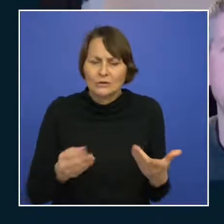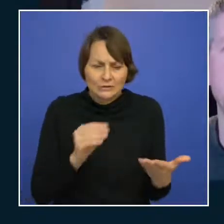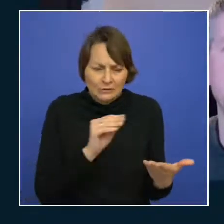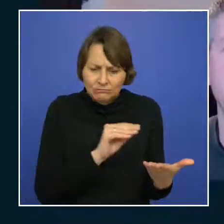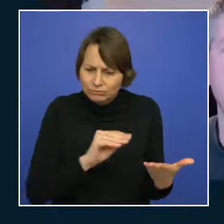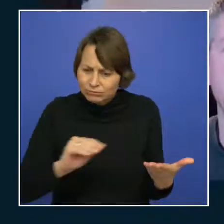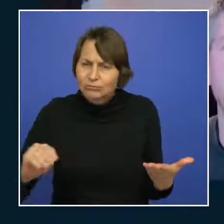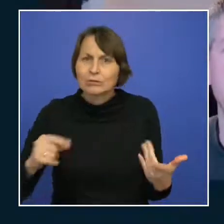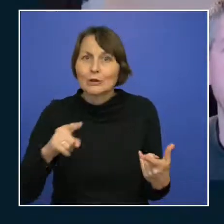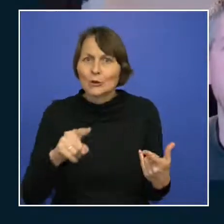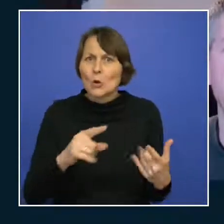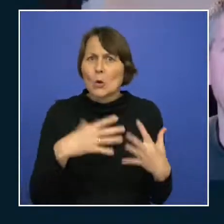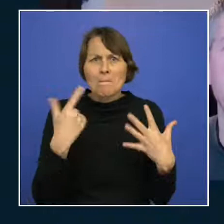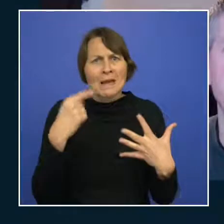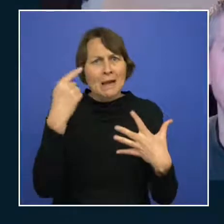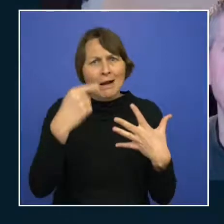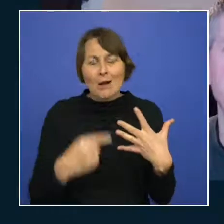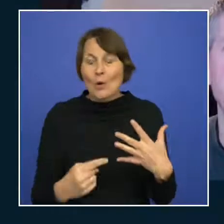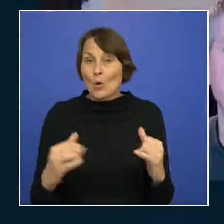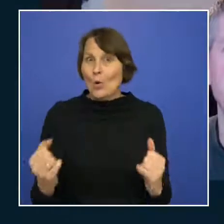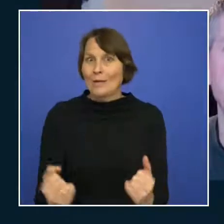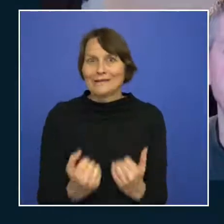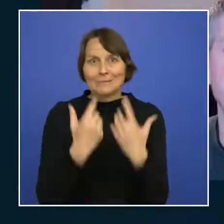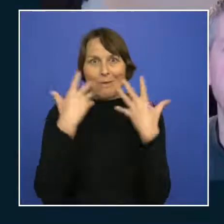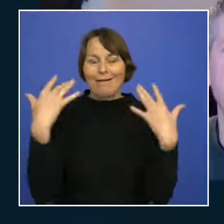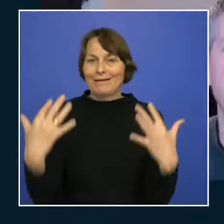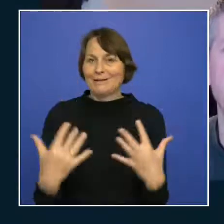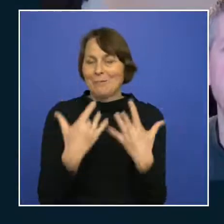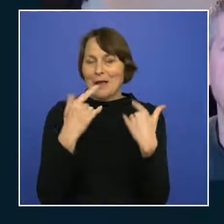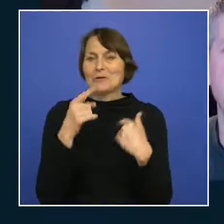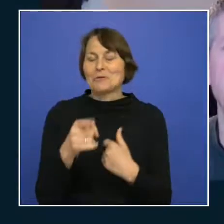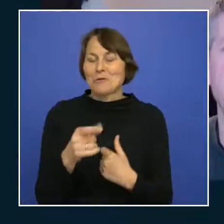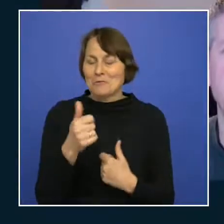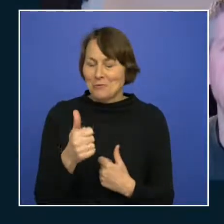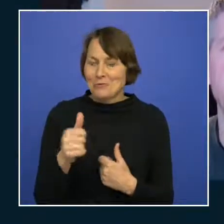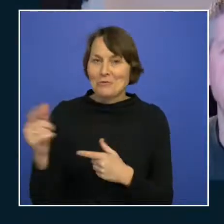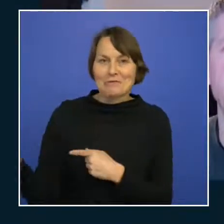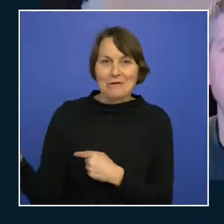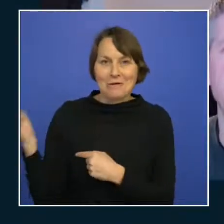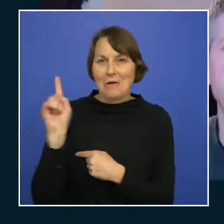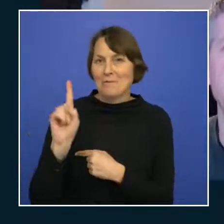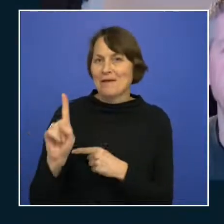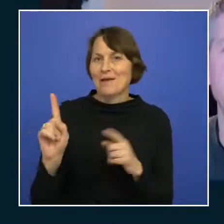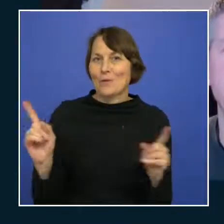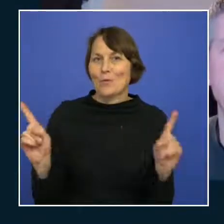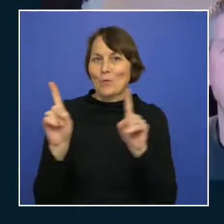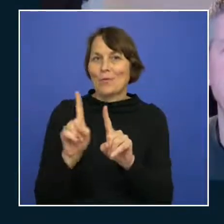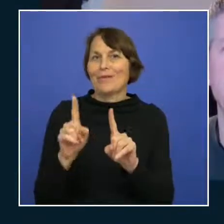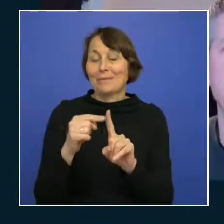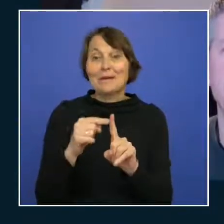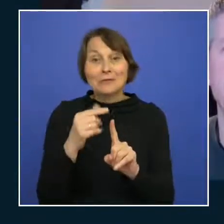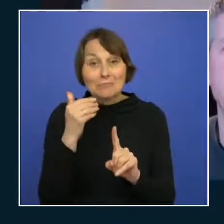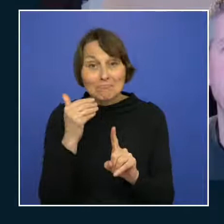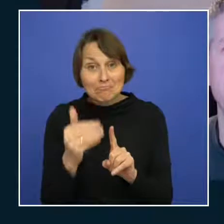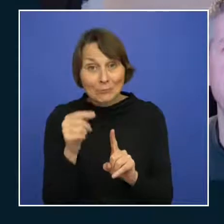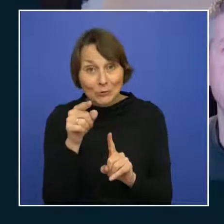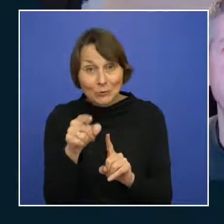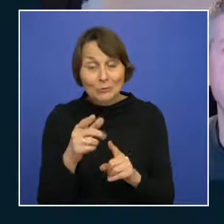of us, and it's just amazing doing this with you today. Maybe you should go ahead.